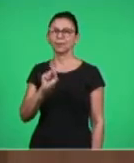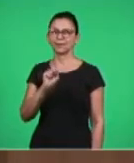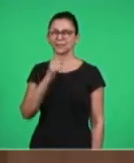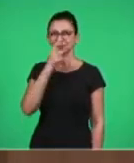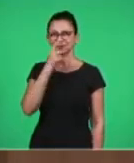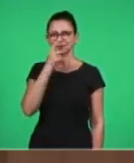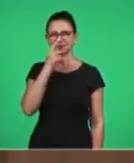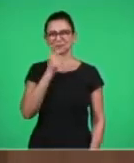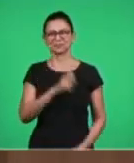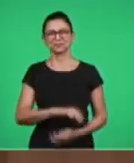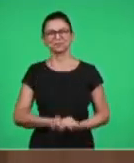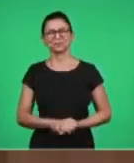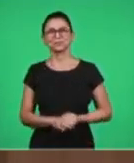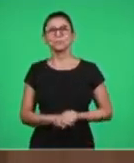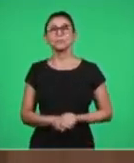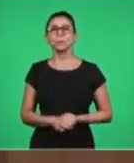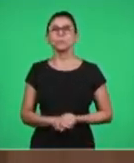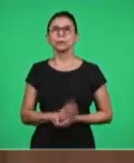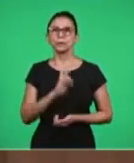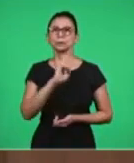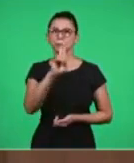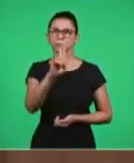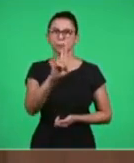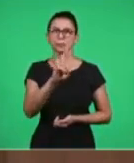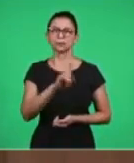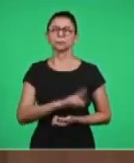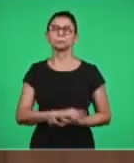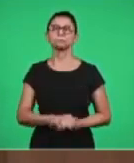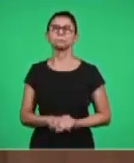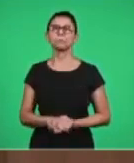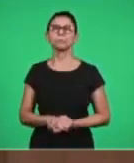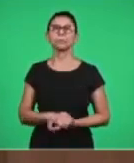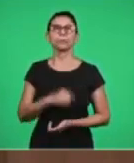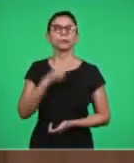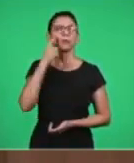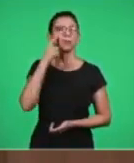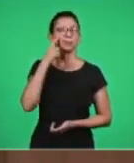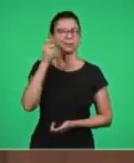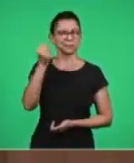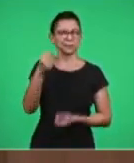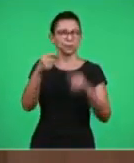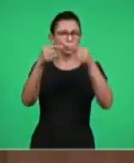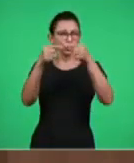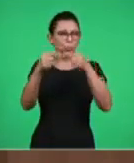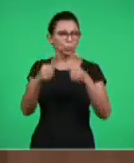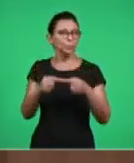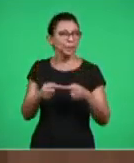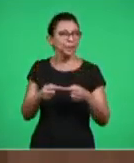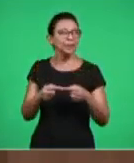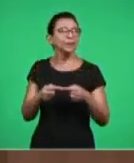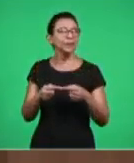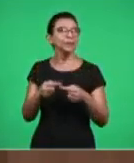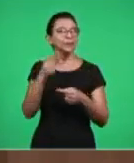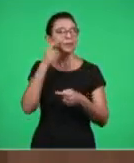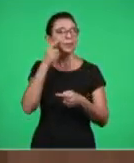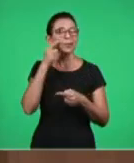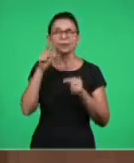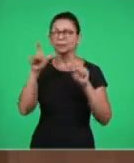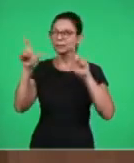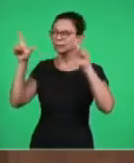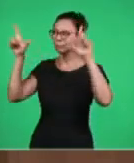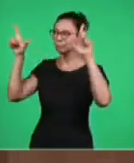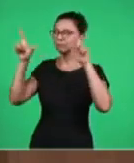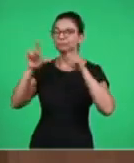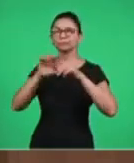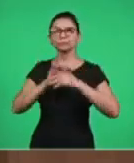Very well, the brother gave the information, and he gave the answer. The brother is going to see it. Naturally, we're going to see here on